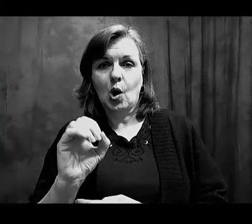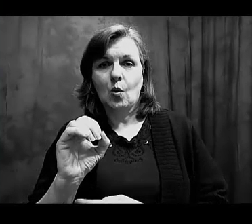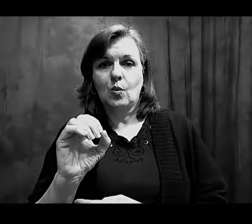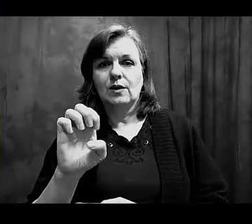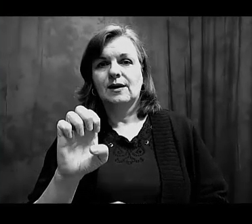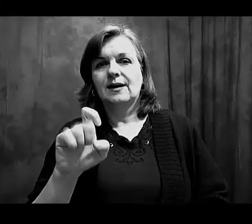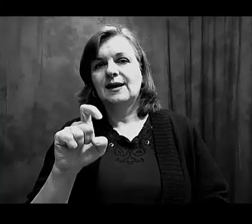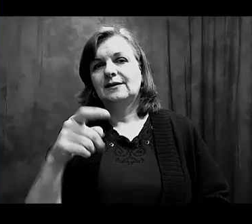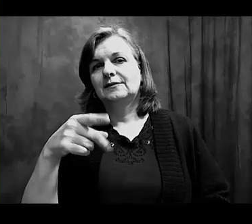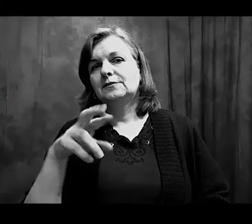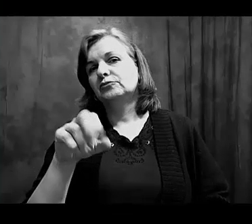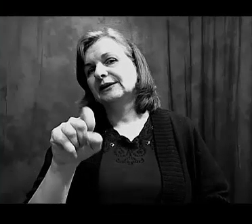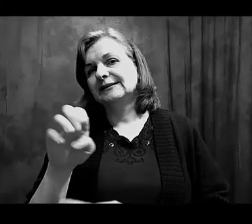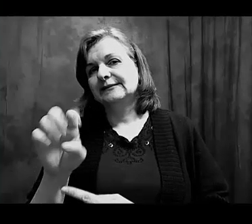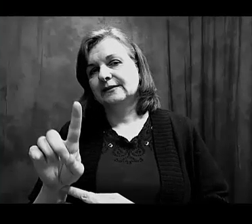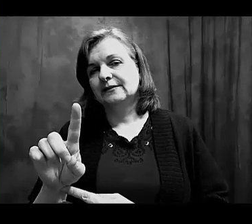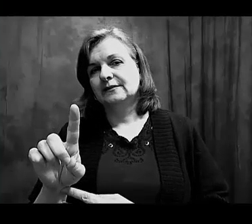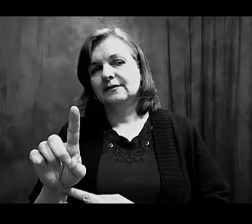co-expressed.